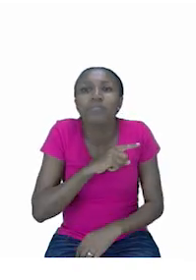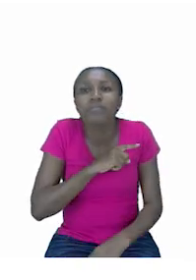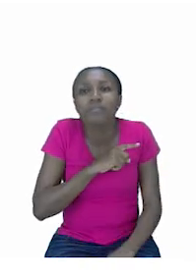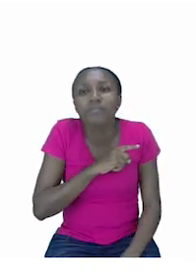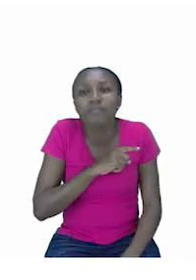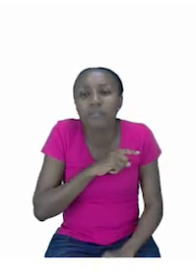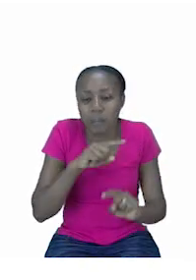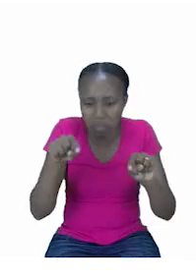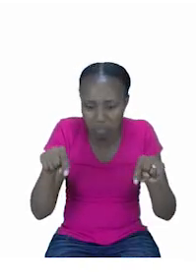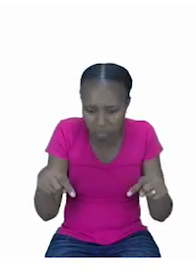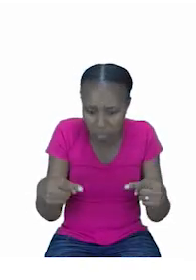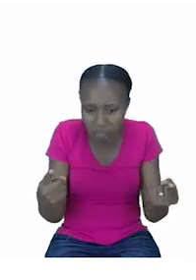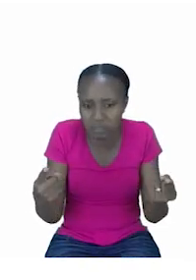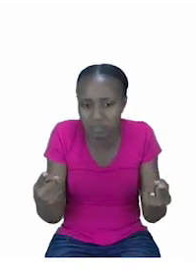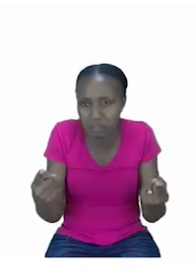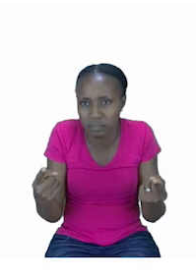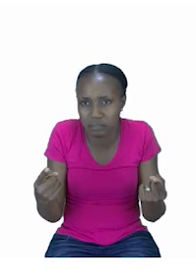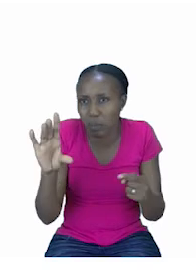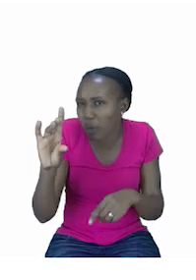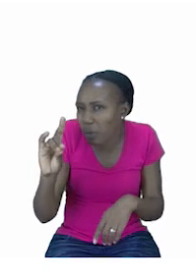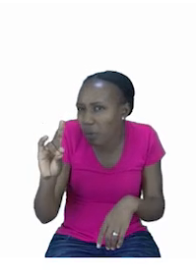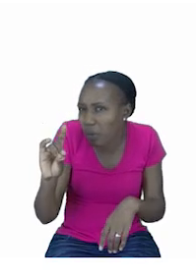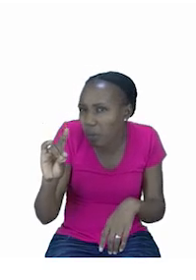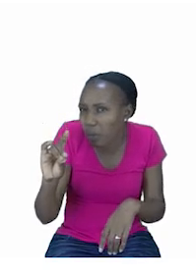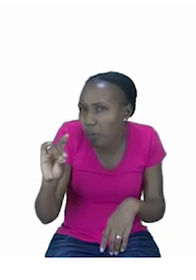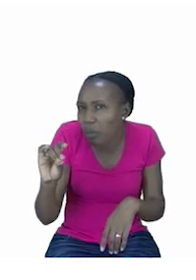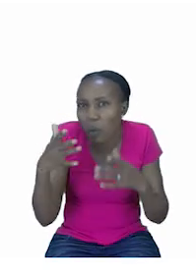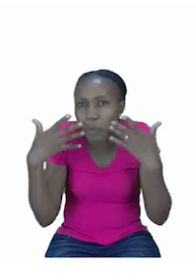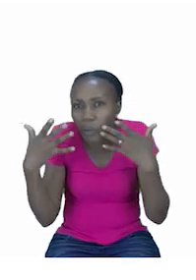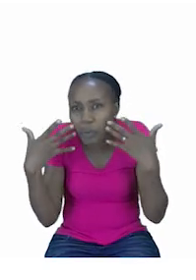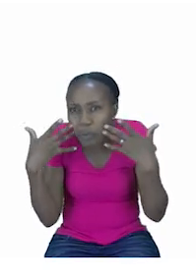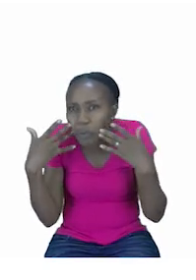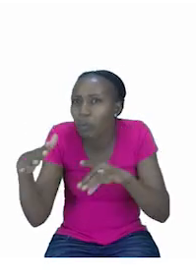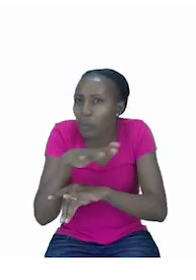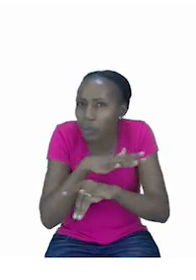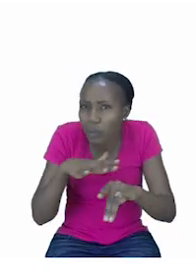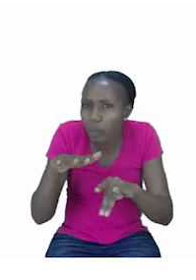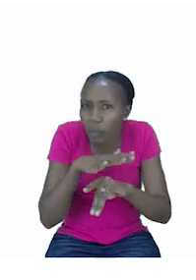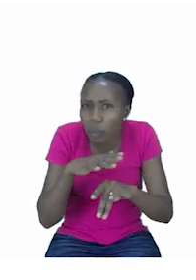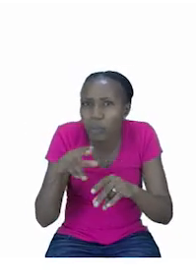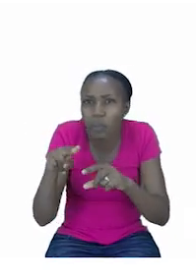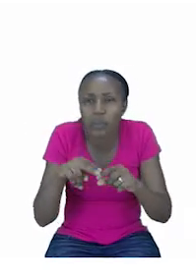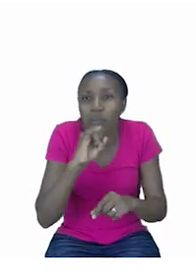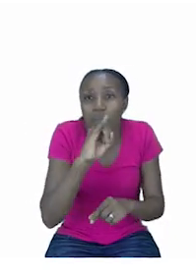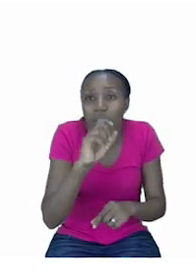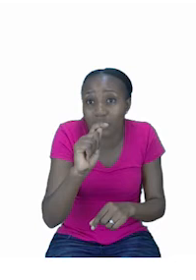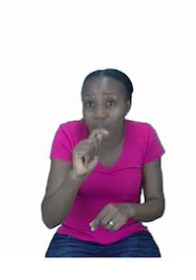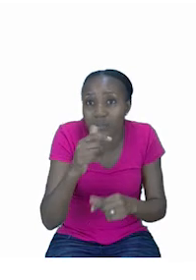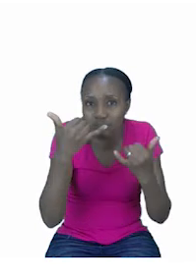anything that is an animal or a thing, we say it. May you please draw a line from the